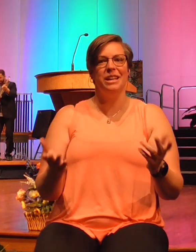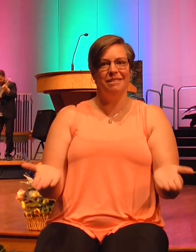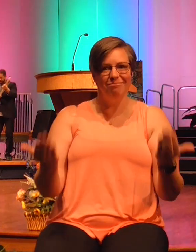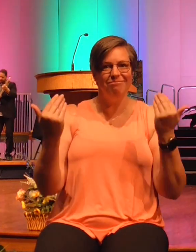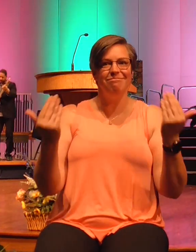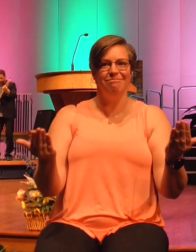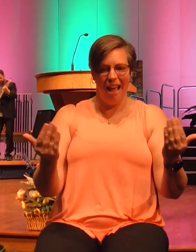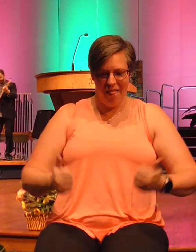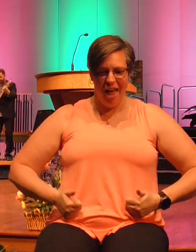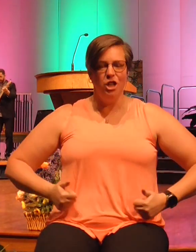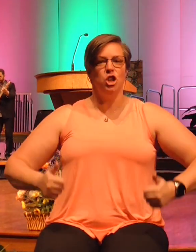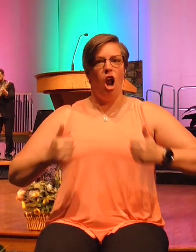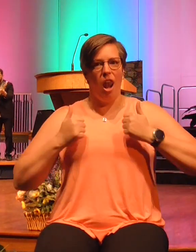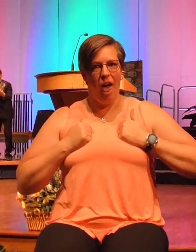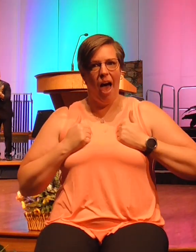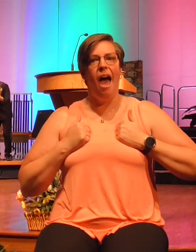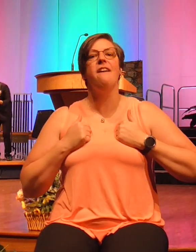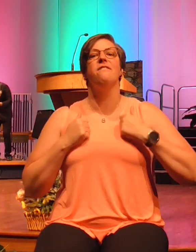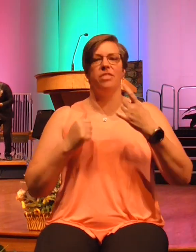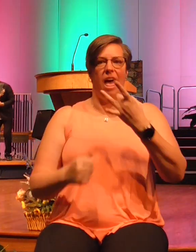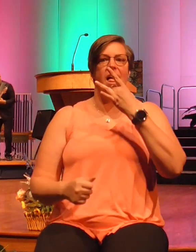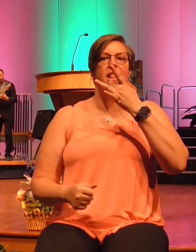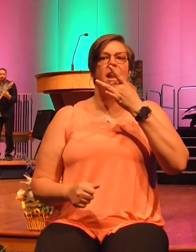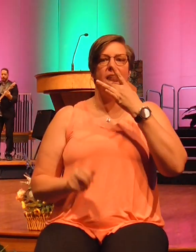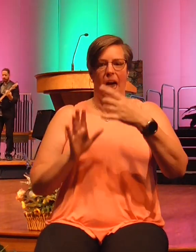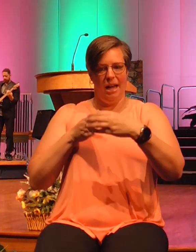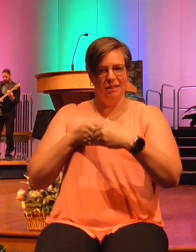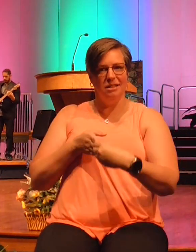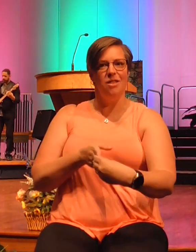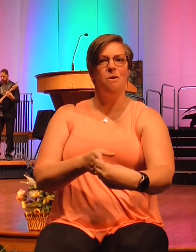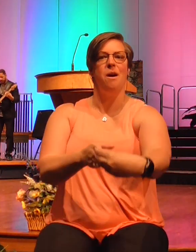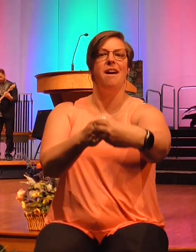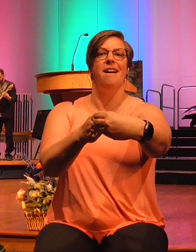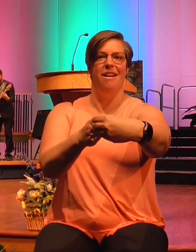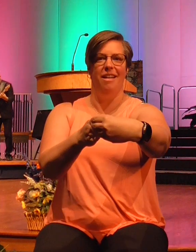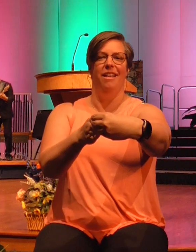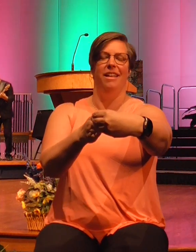your light be one that lights the way.